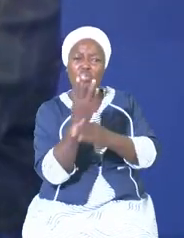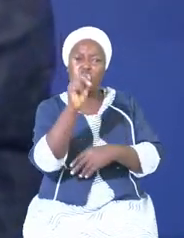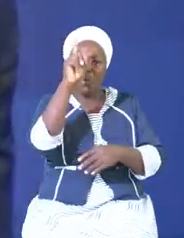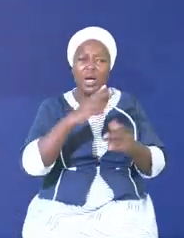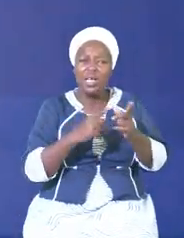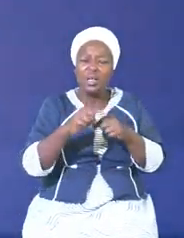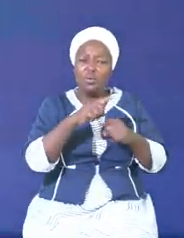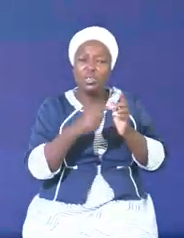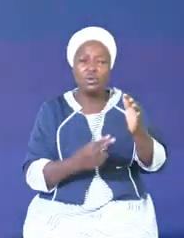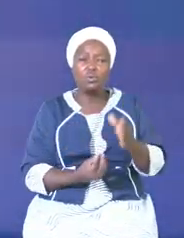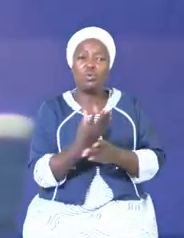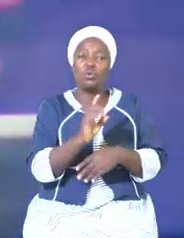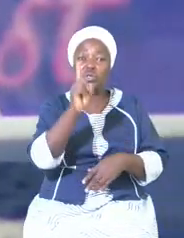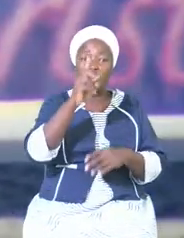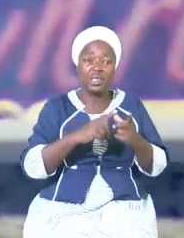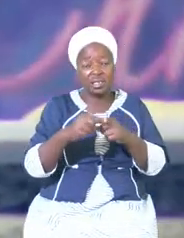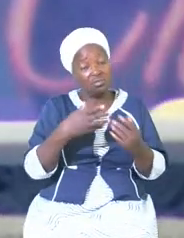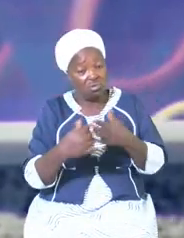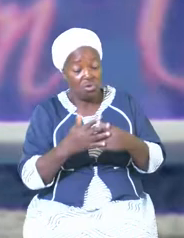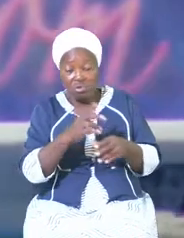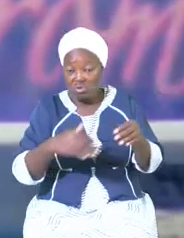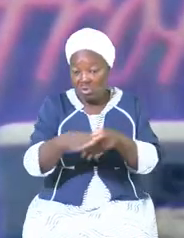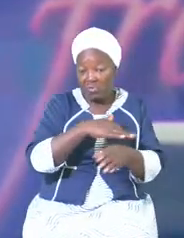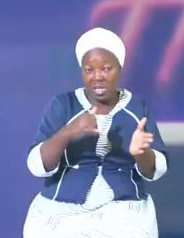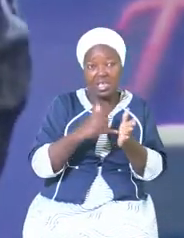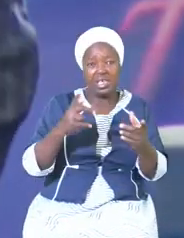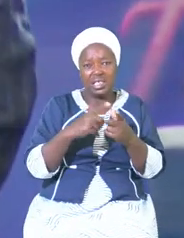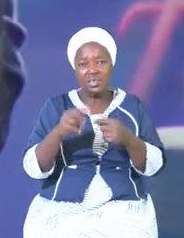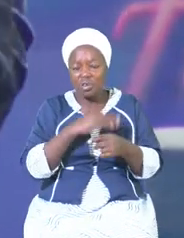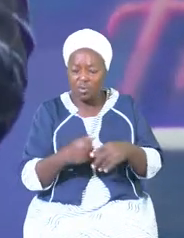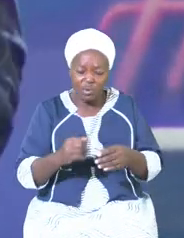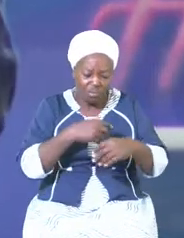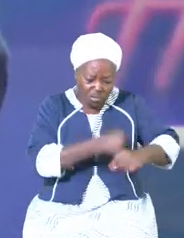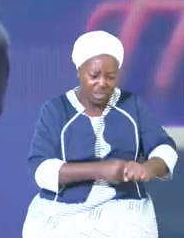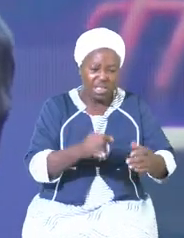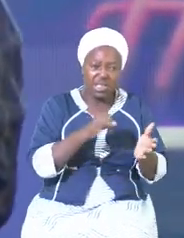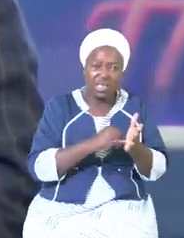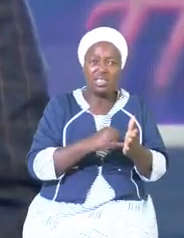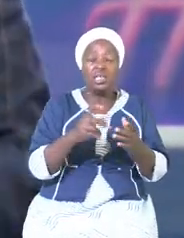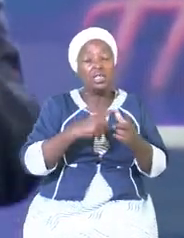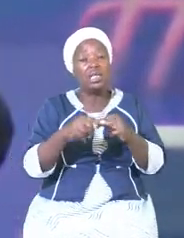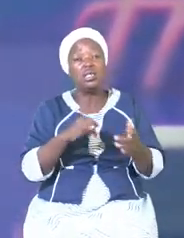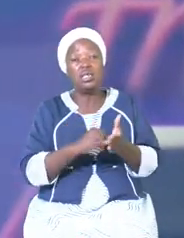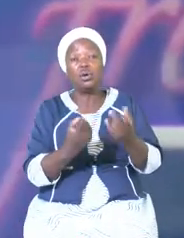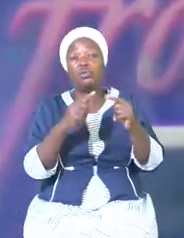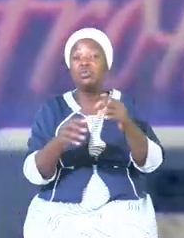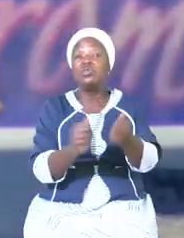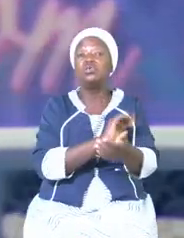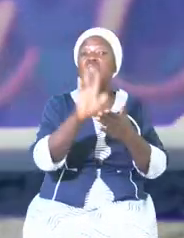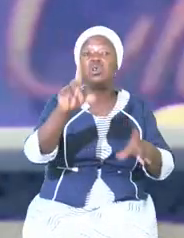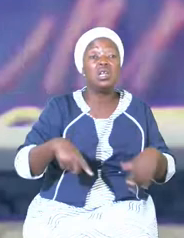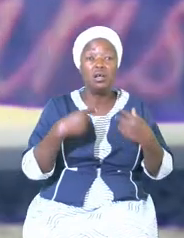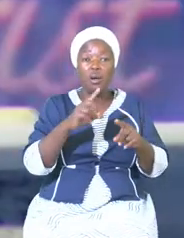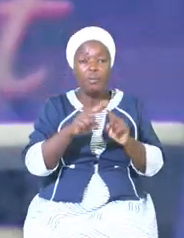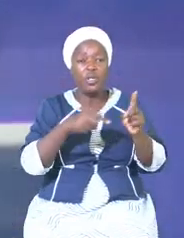up, although you have been covering it and you have been protecting it, then it comes to destroy you. When you cover